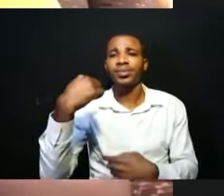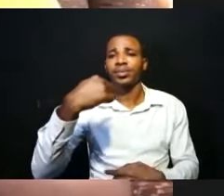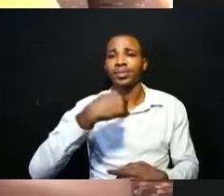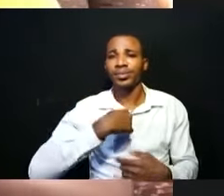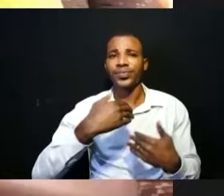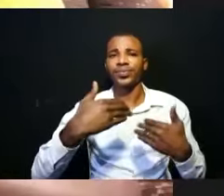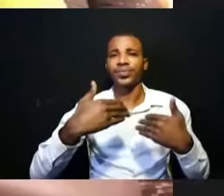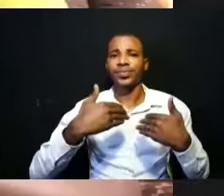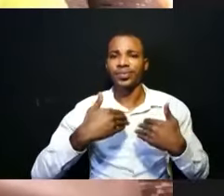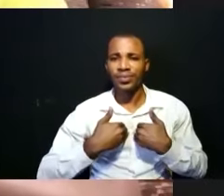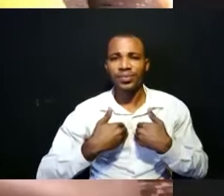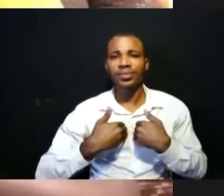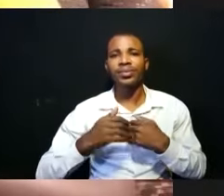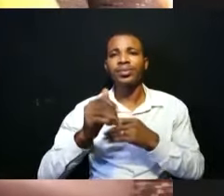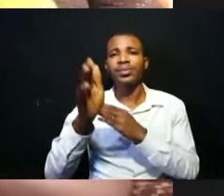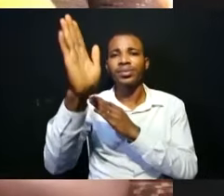glorify, a